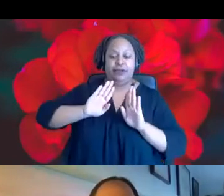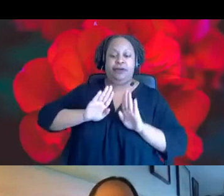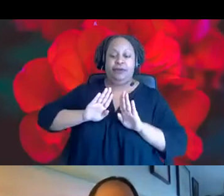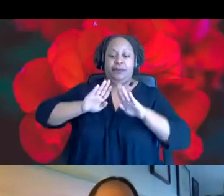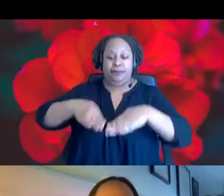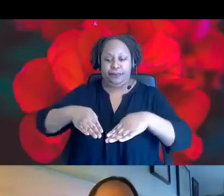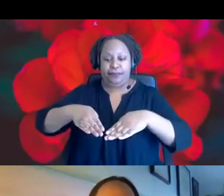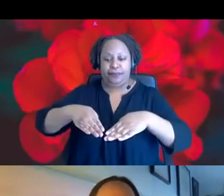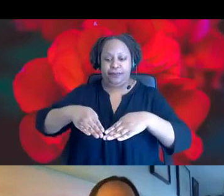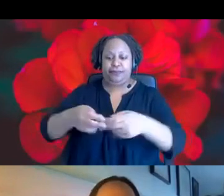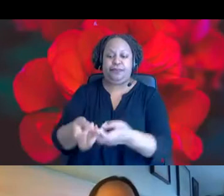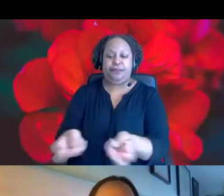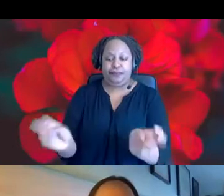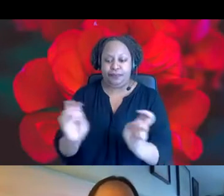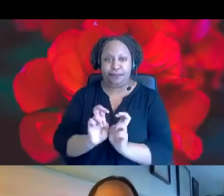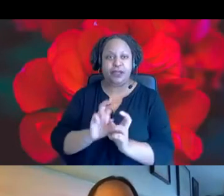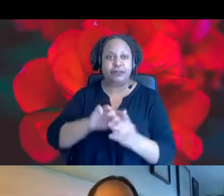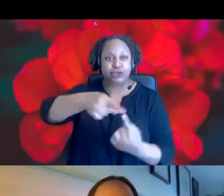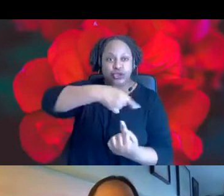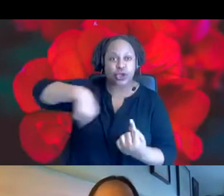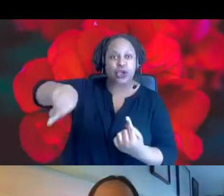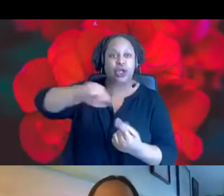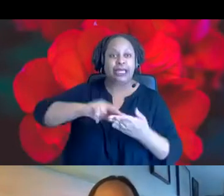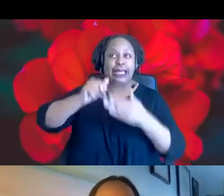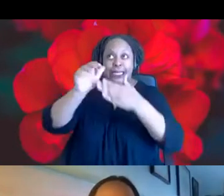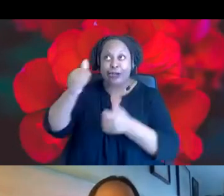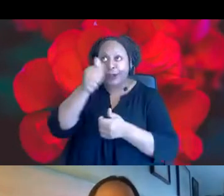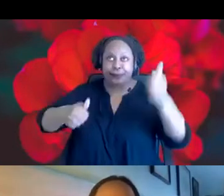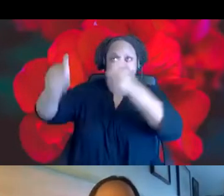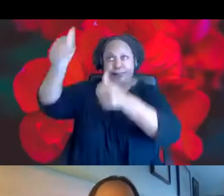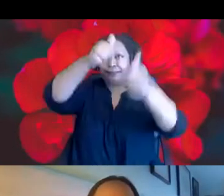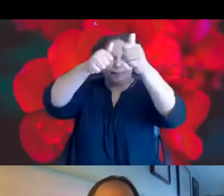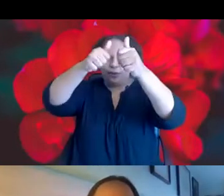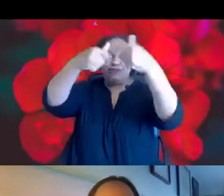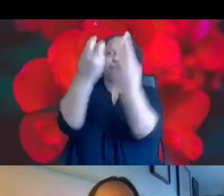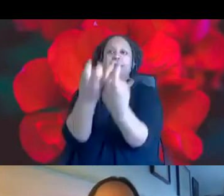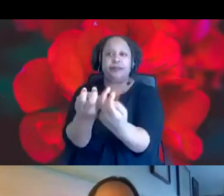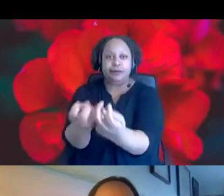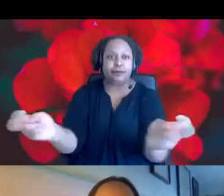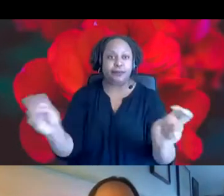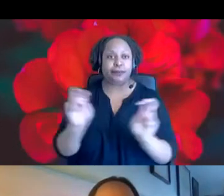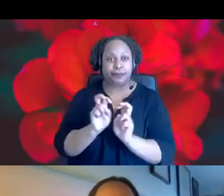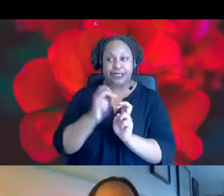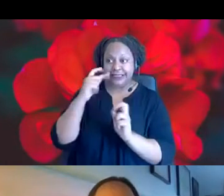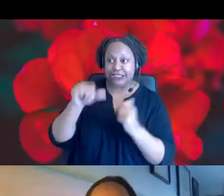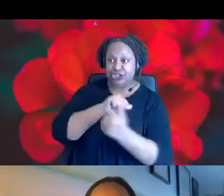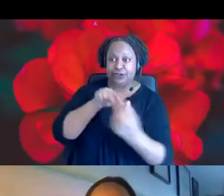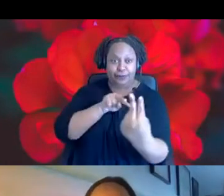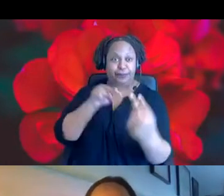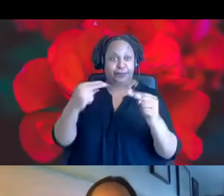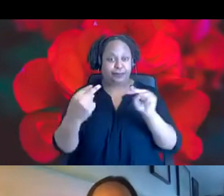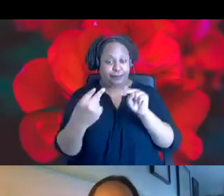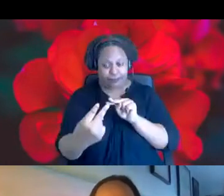the leadership is made into a circle where we can see each other face to face, we have an opportunity for